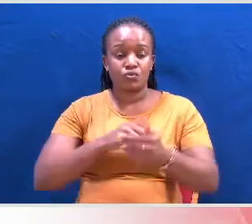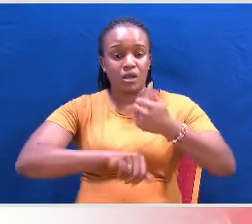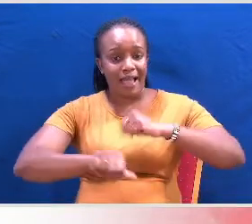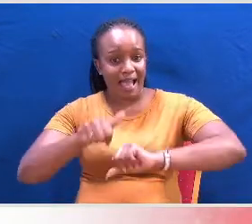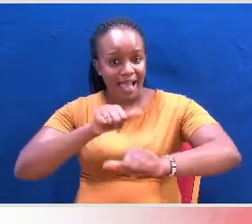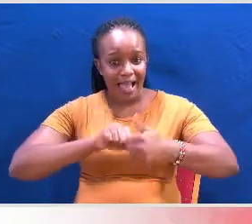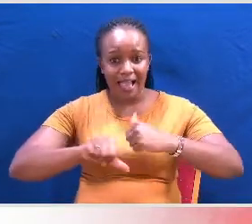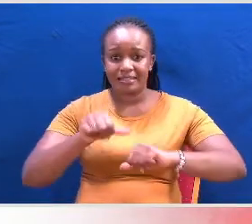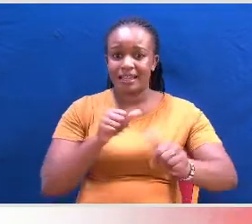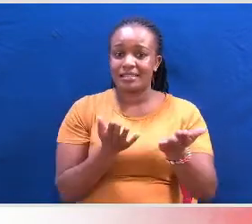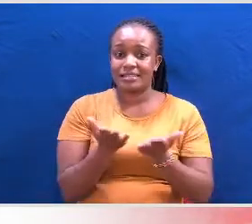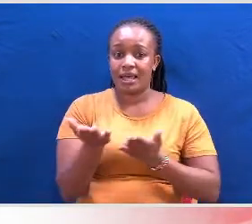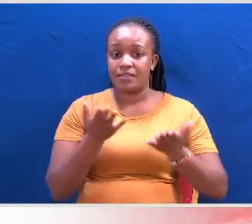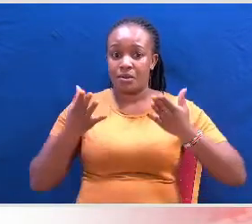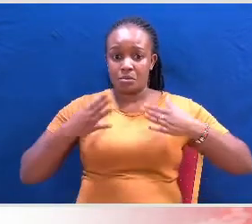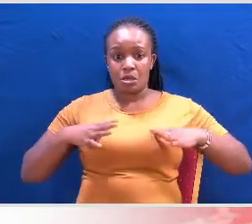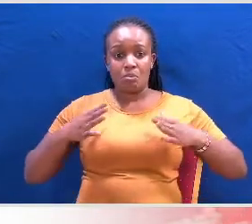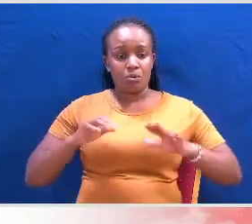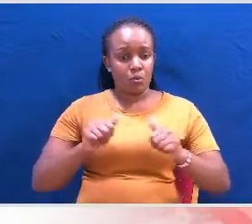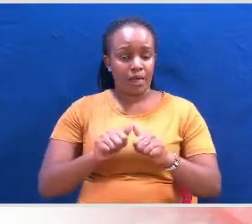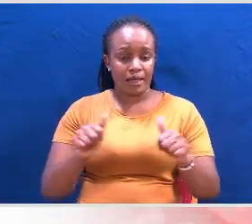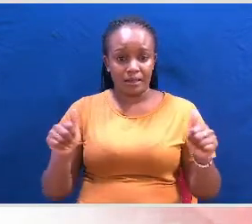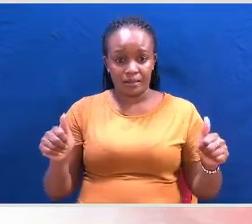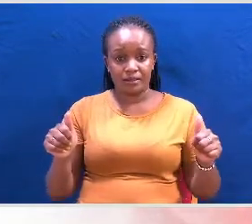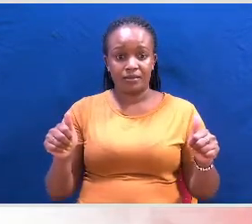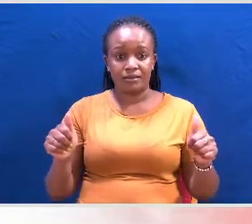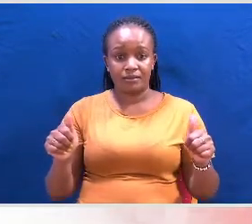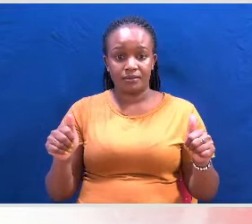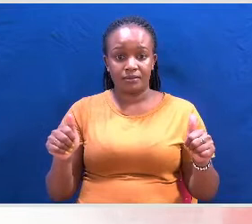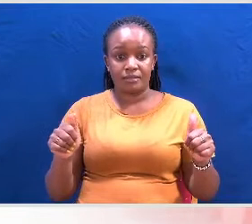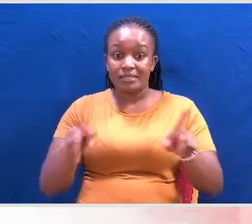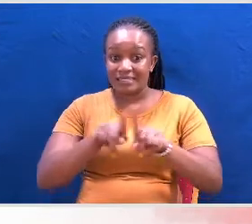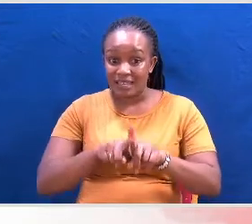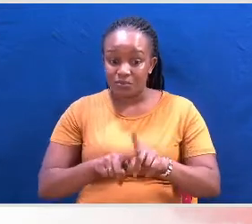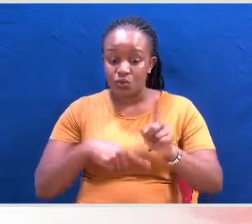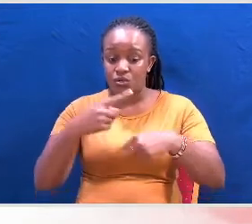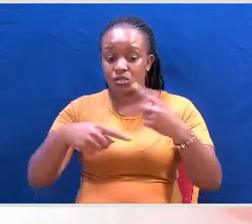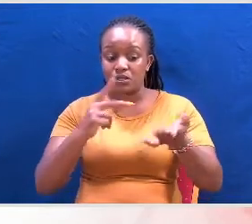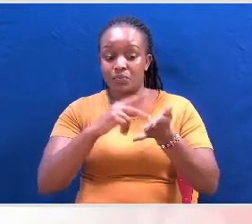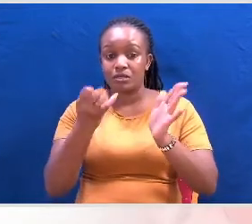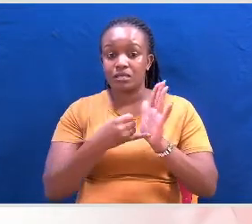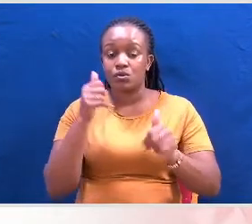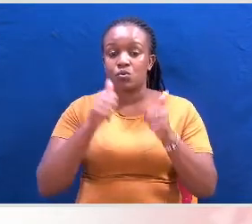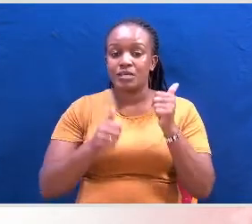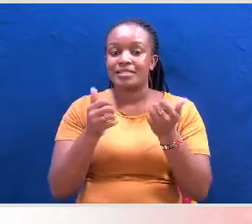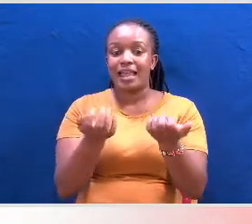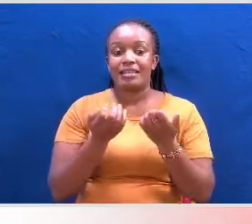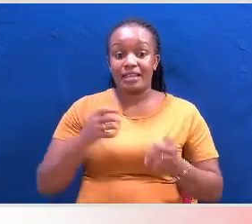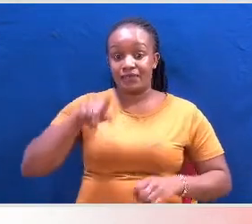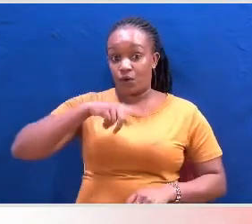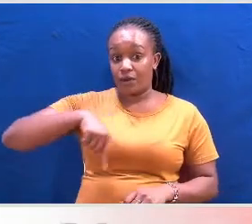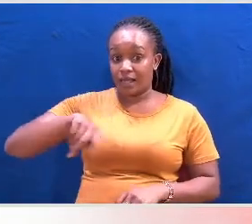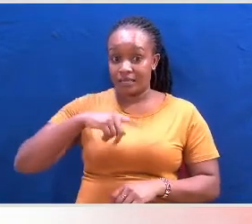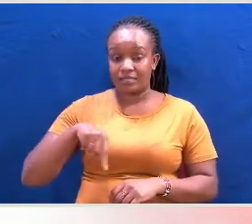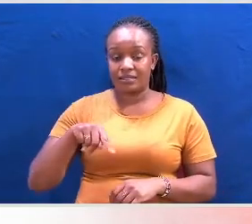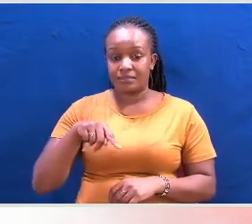various activities, programs, projects that are required for us to discharge